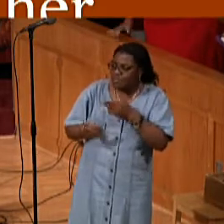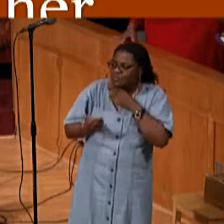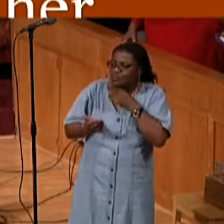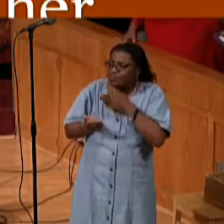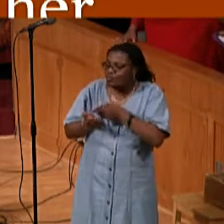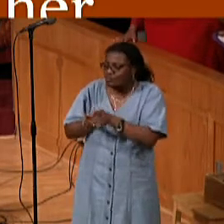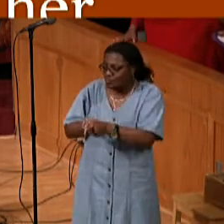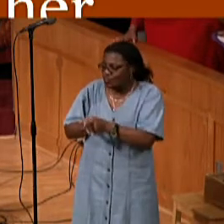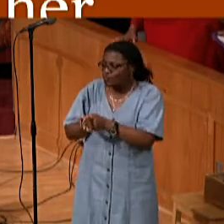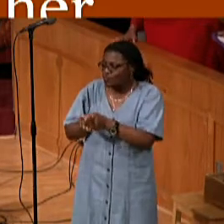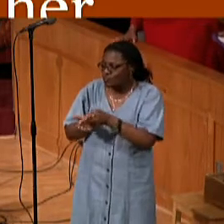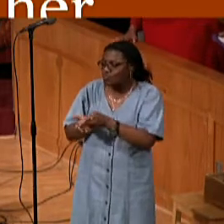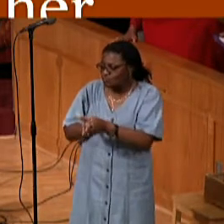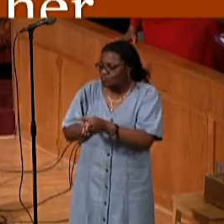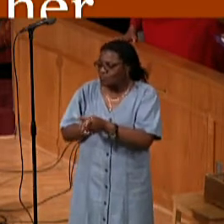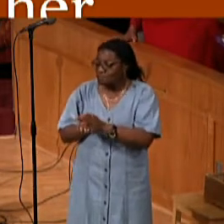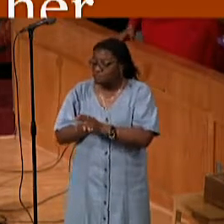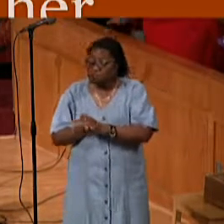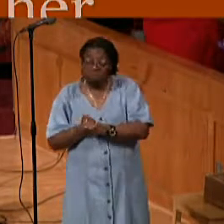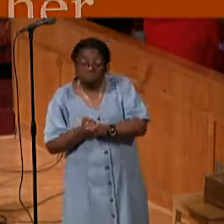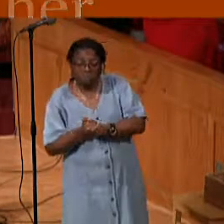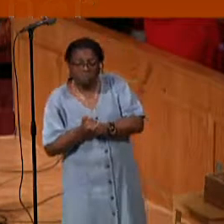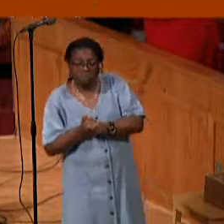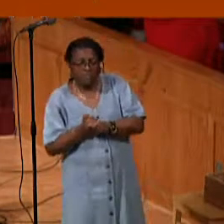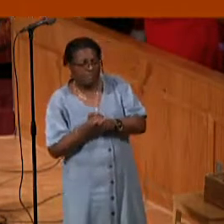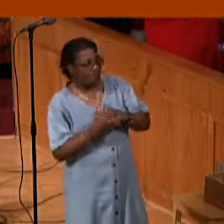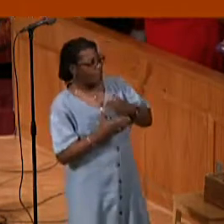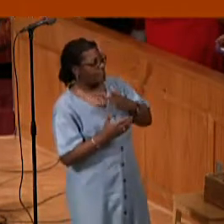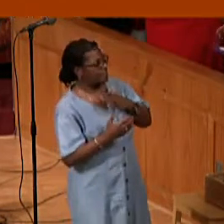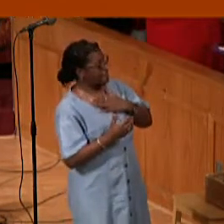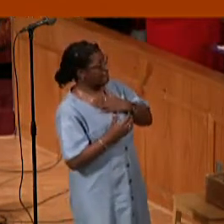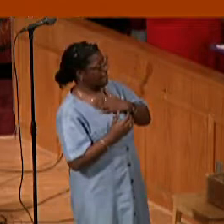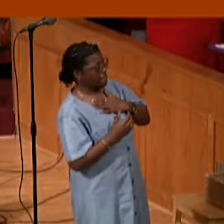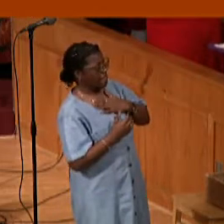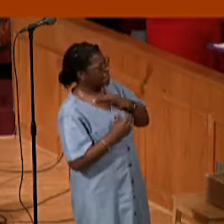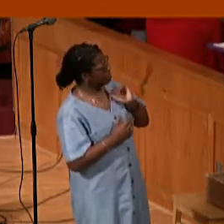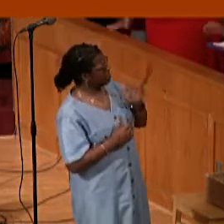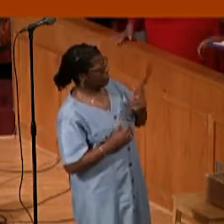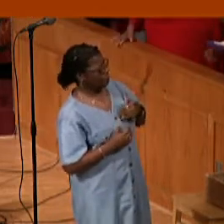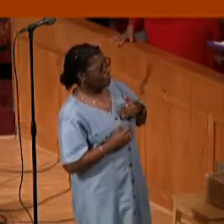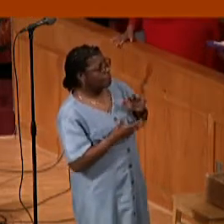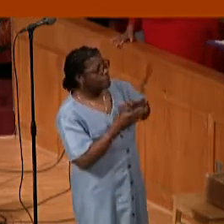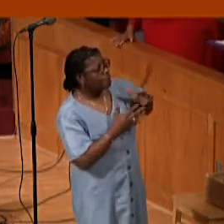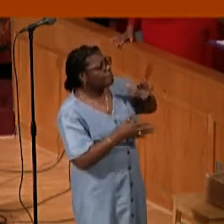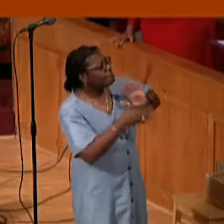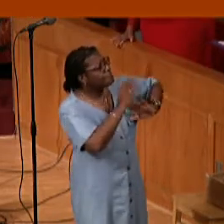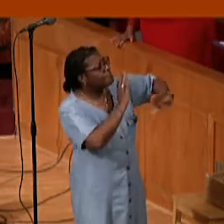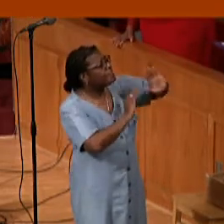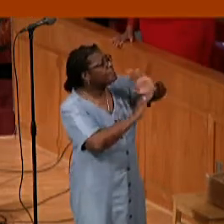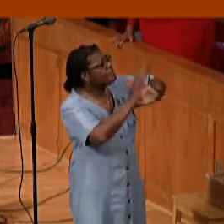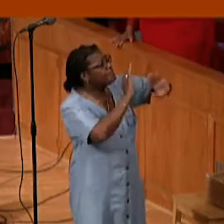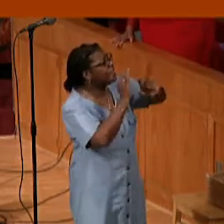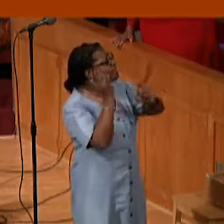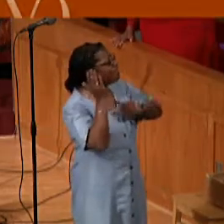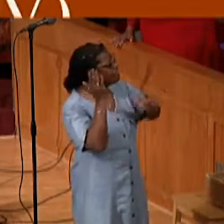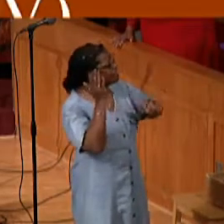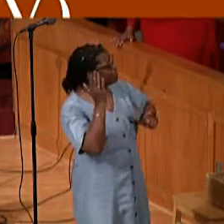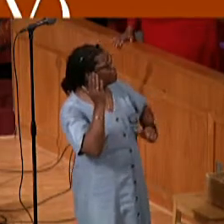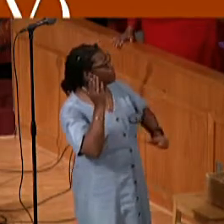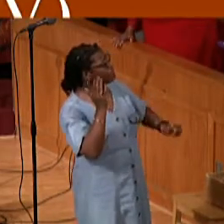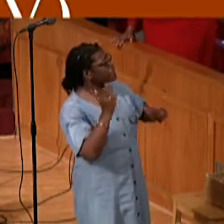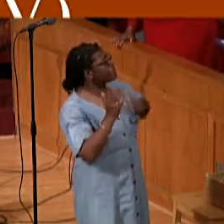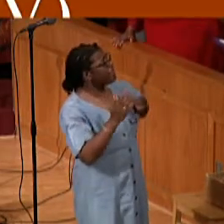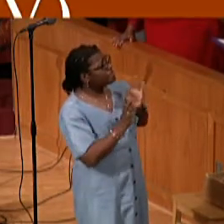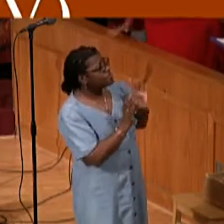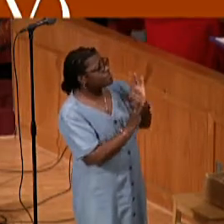accomplished. Mary said, my soul glorifies, or my soul magnifies the Lord, and